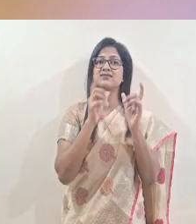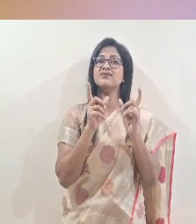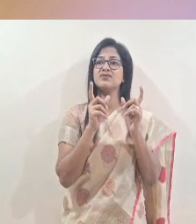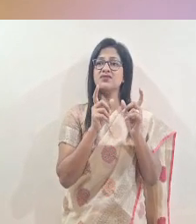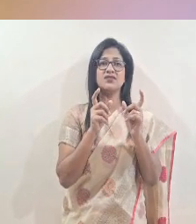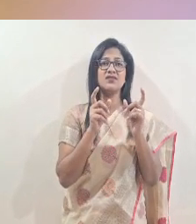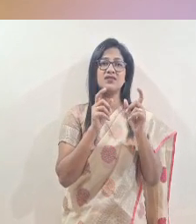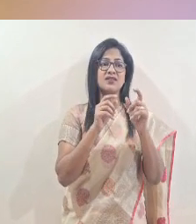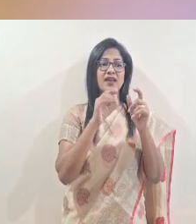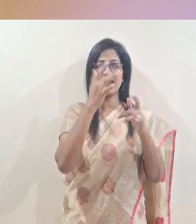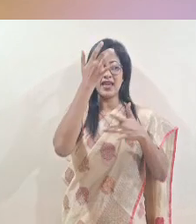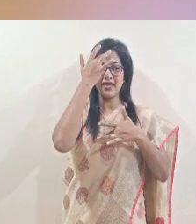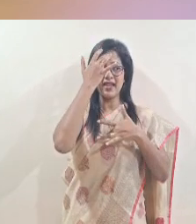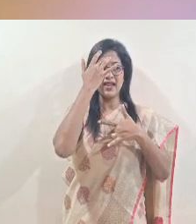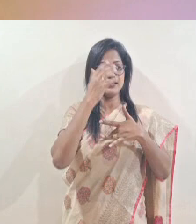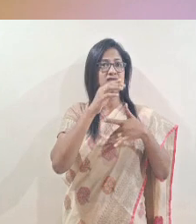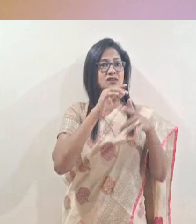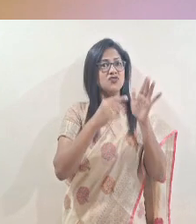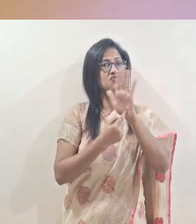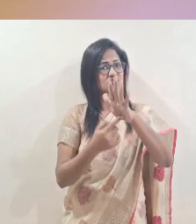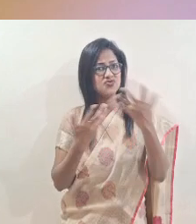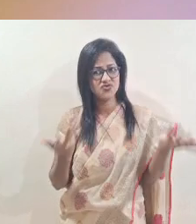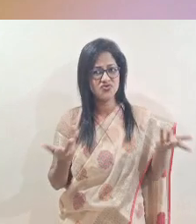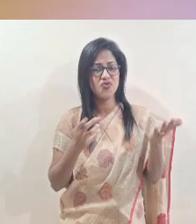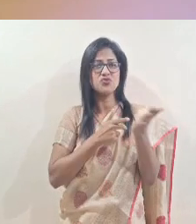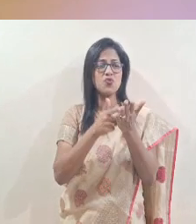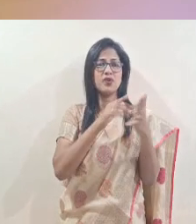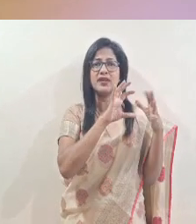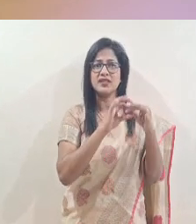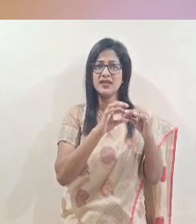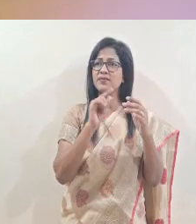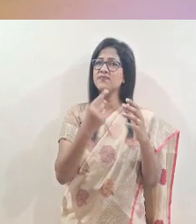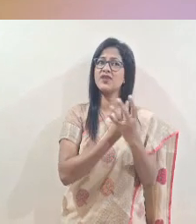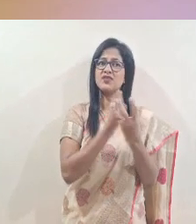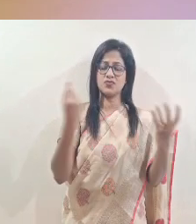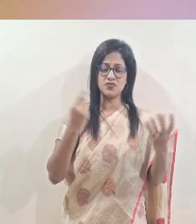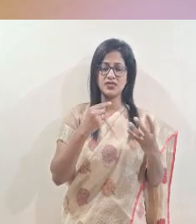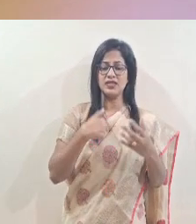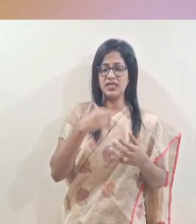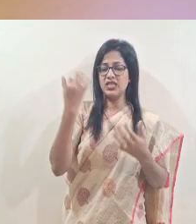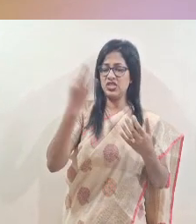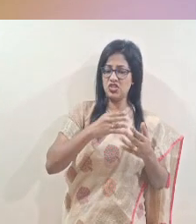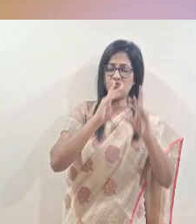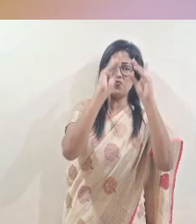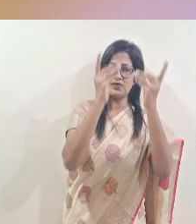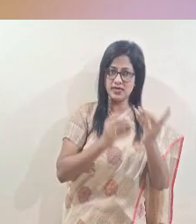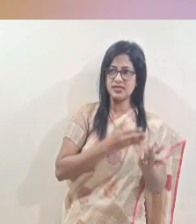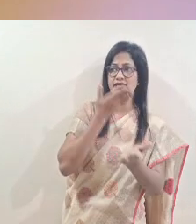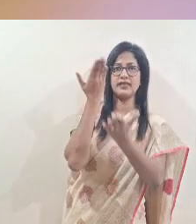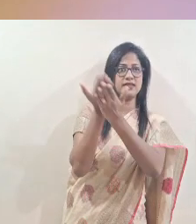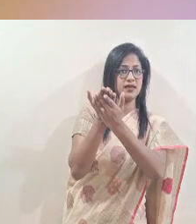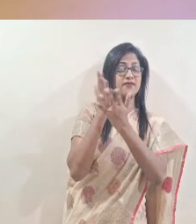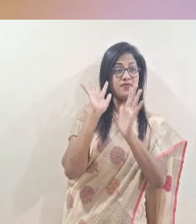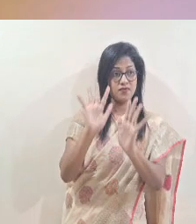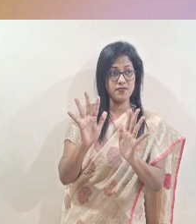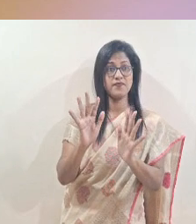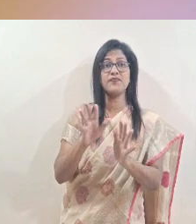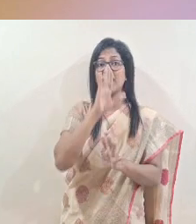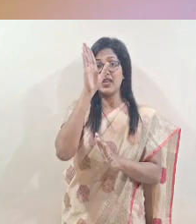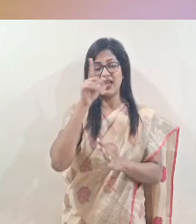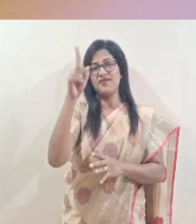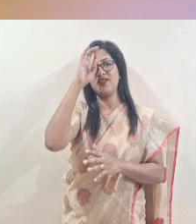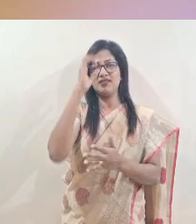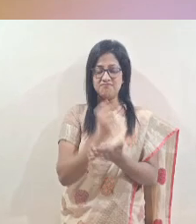to represent a medical disease, and which further becomes very exclusionary. So we have given them a new set of designs, but now it's up to the railways